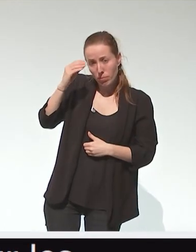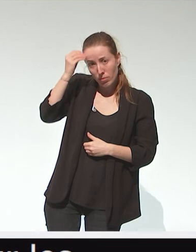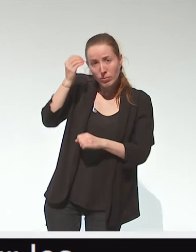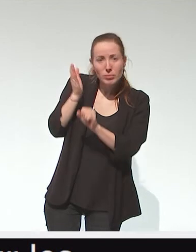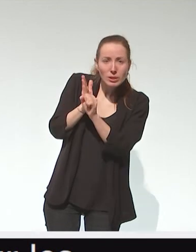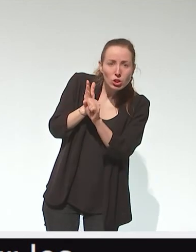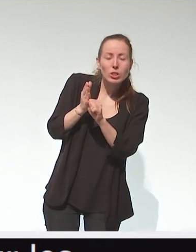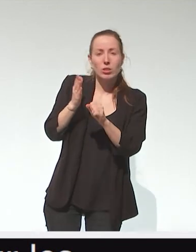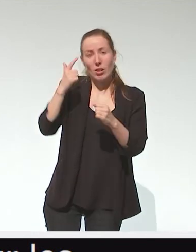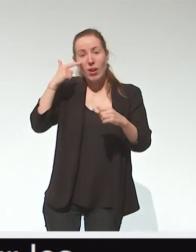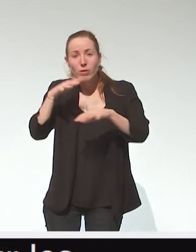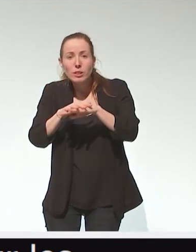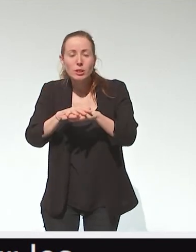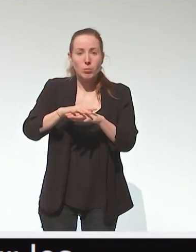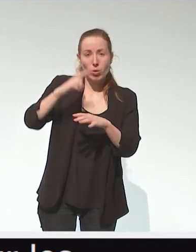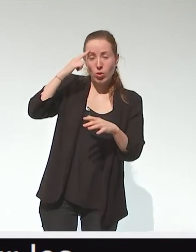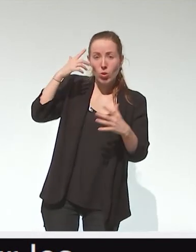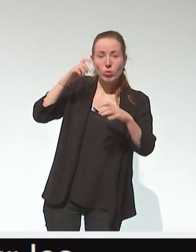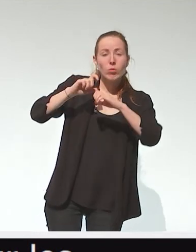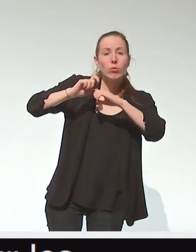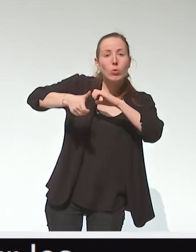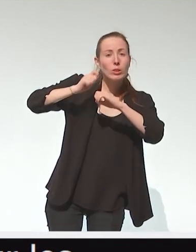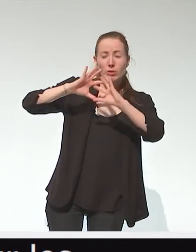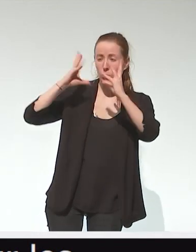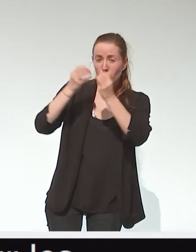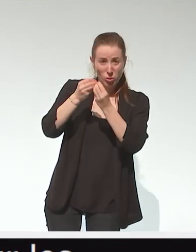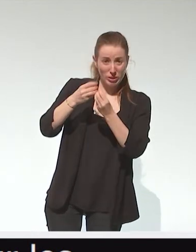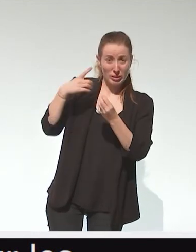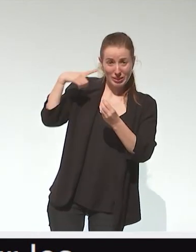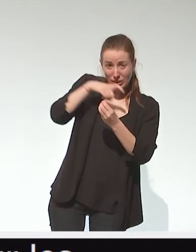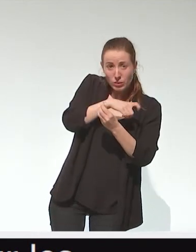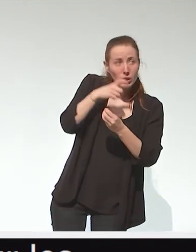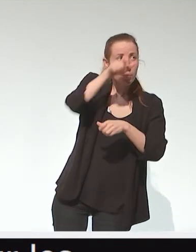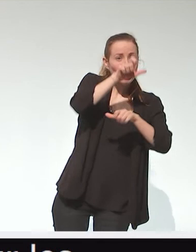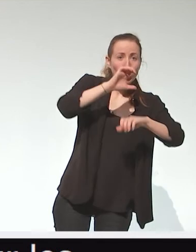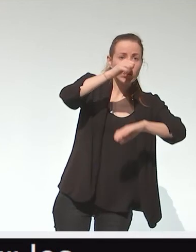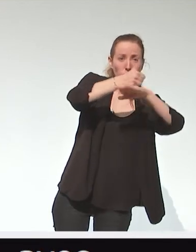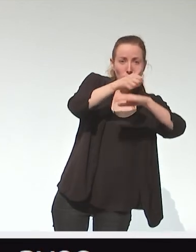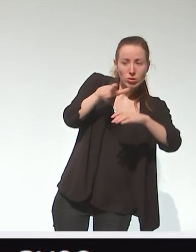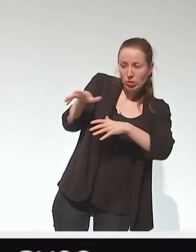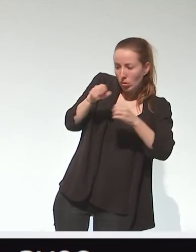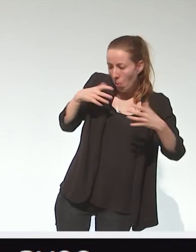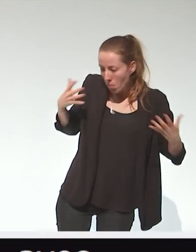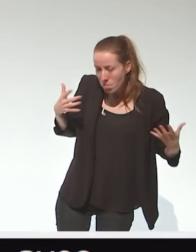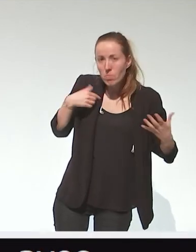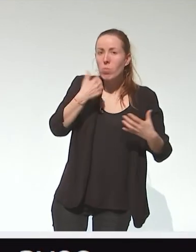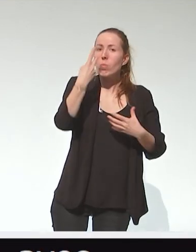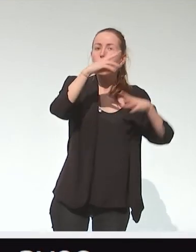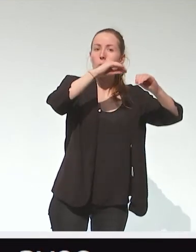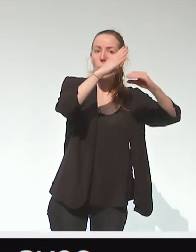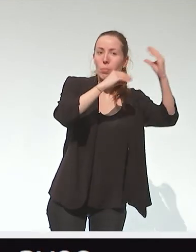find jobs, but also hold on to their jobs, despite the many disabilities that may suffer from mental